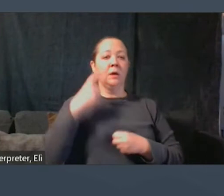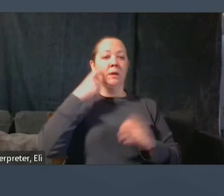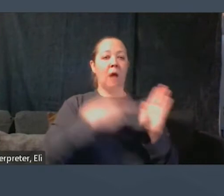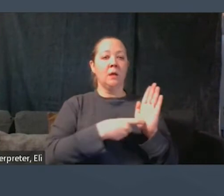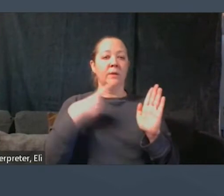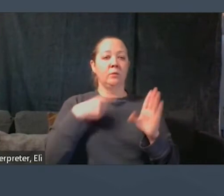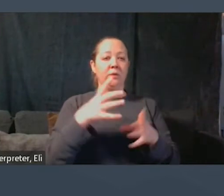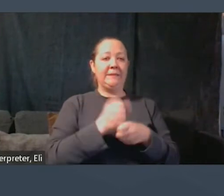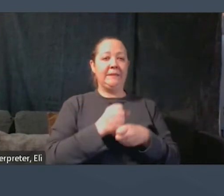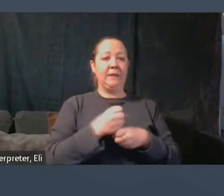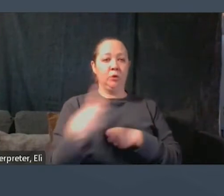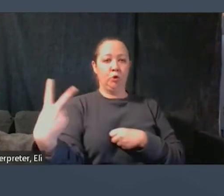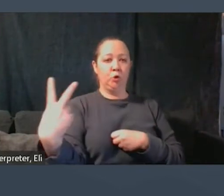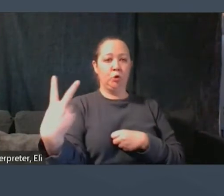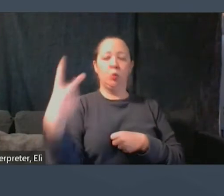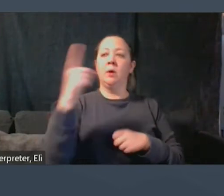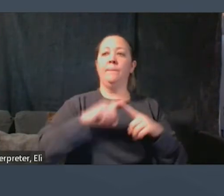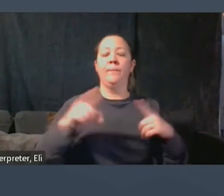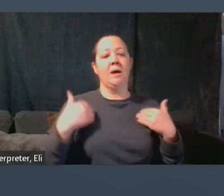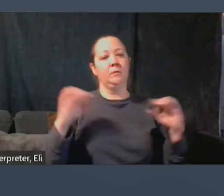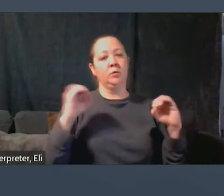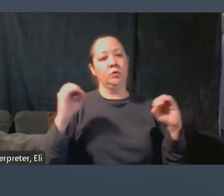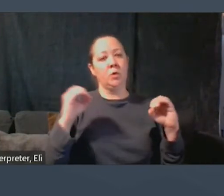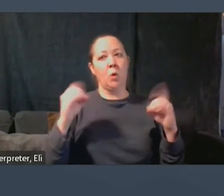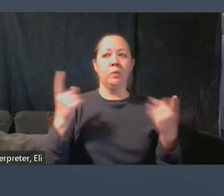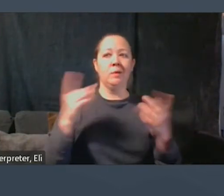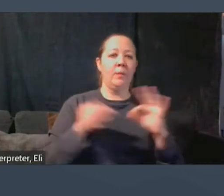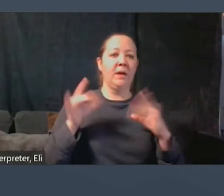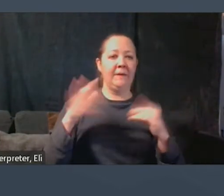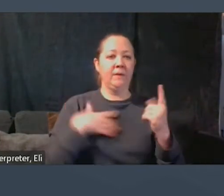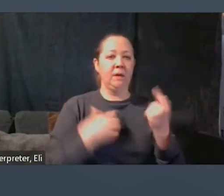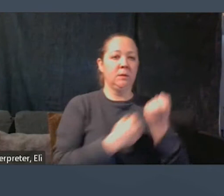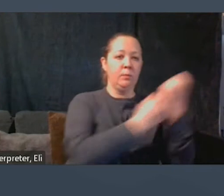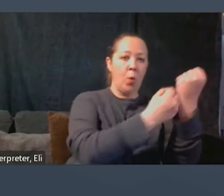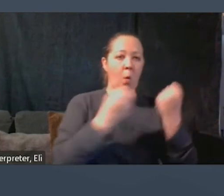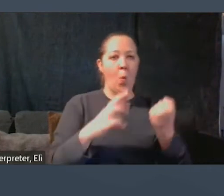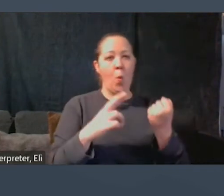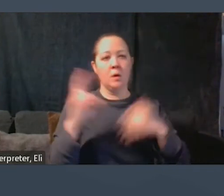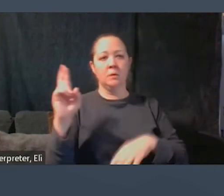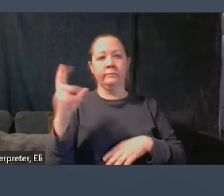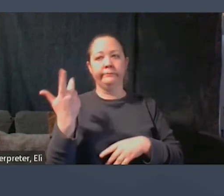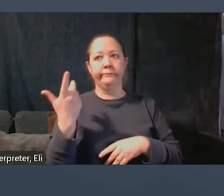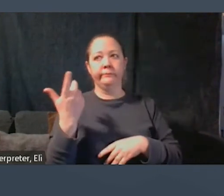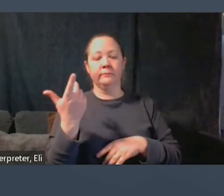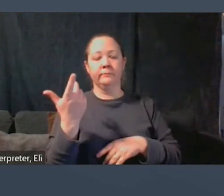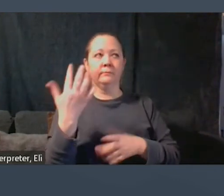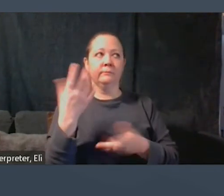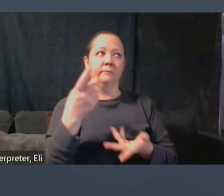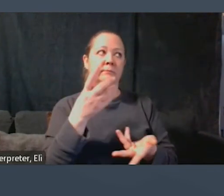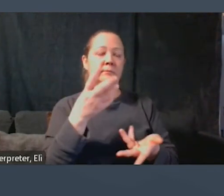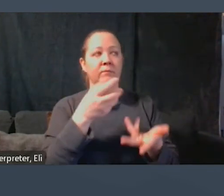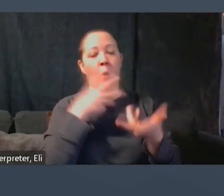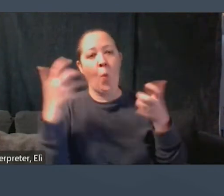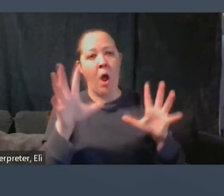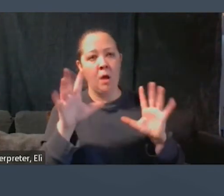no indication from anyone whether they support or oppose the continuation. And we do plan on providing, should